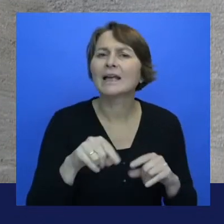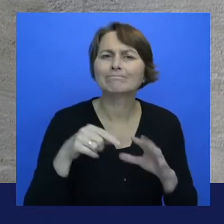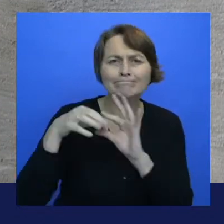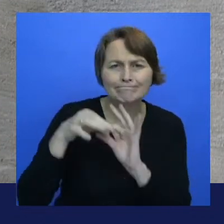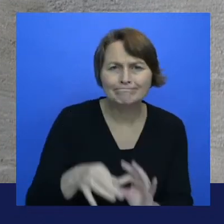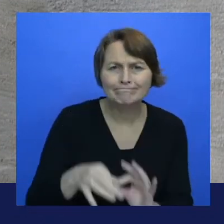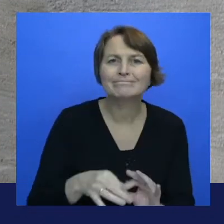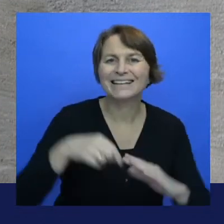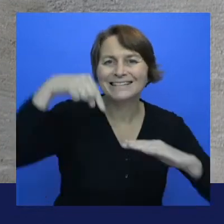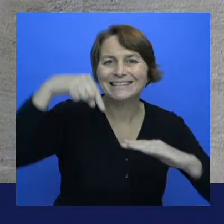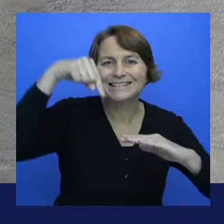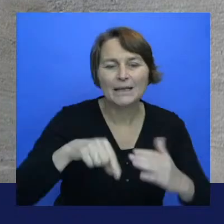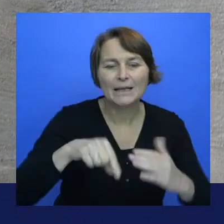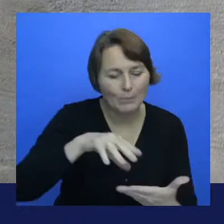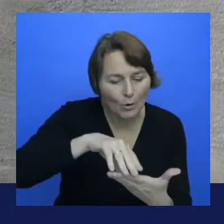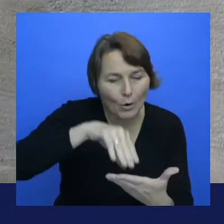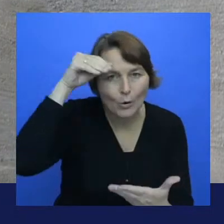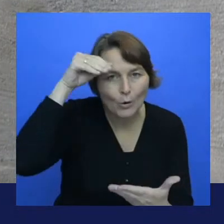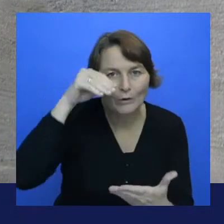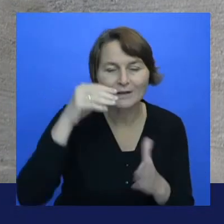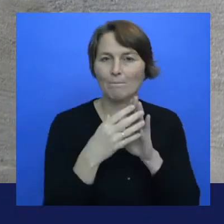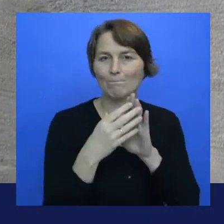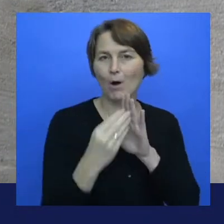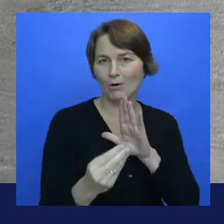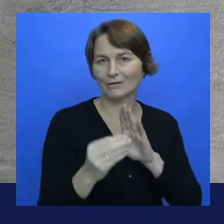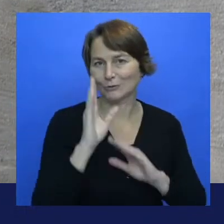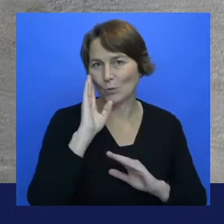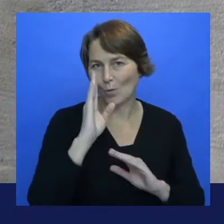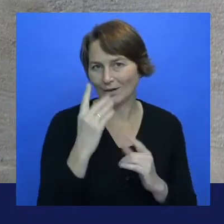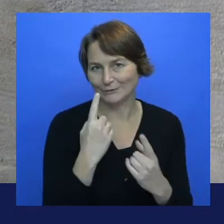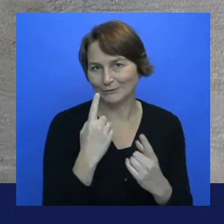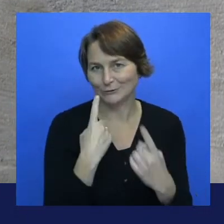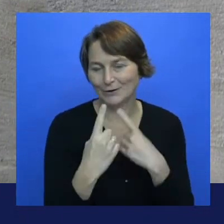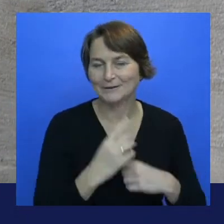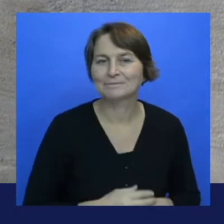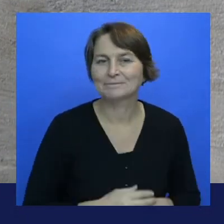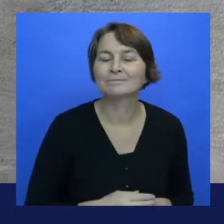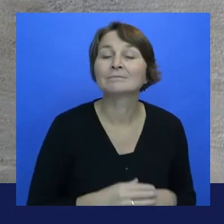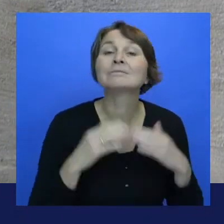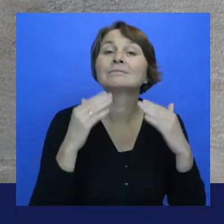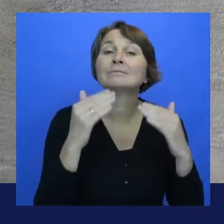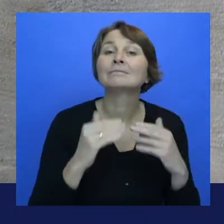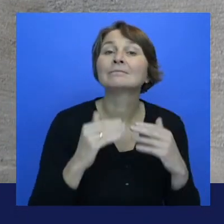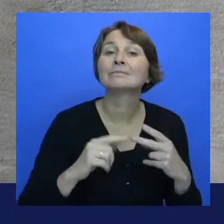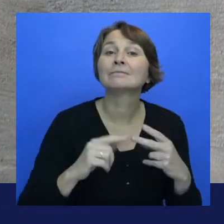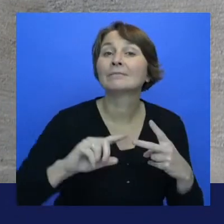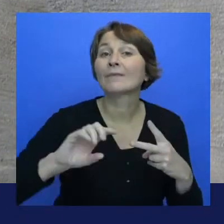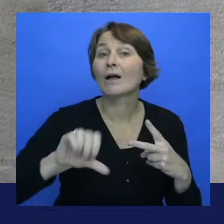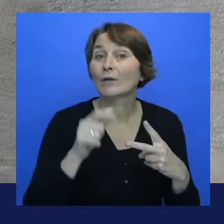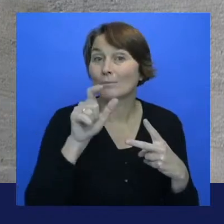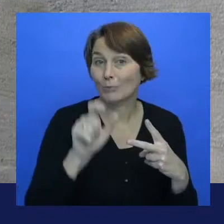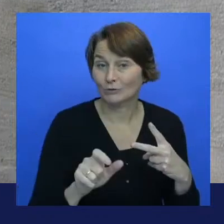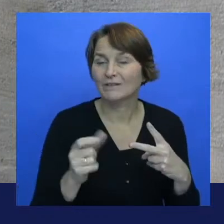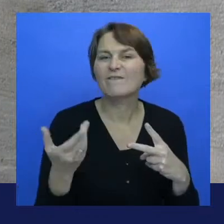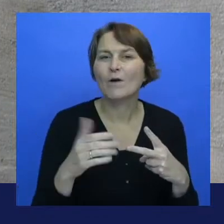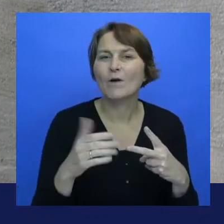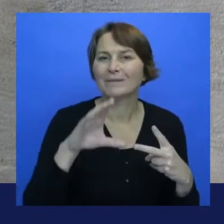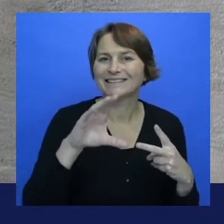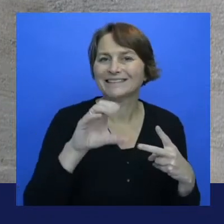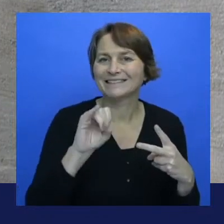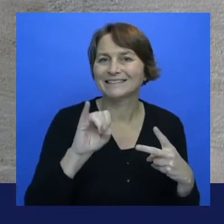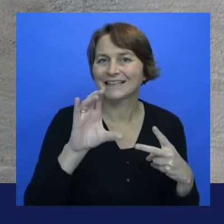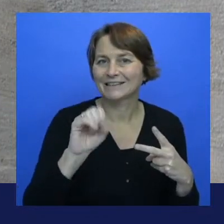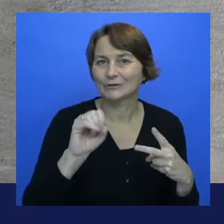that's pretty cool, I think. And we have Elizabeth from Cisco, who's going to talk about micro